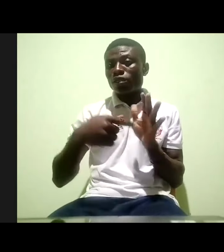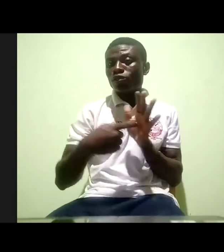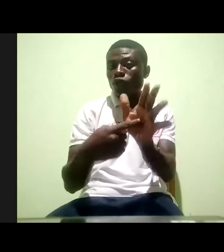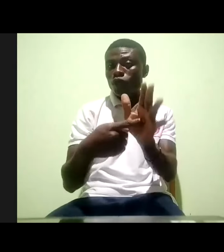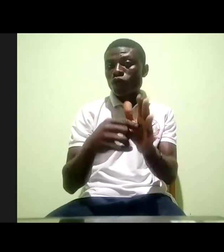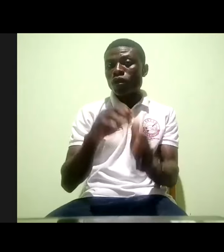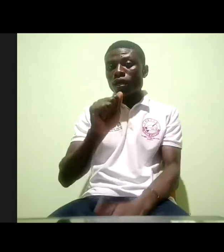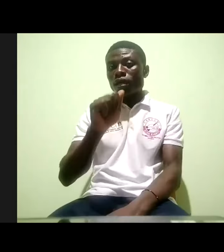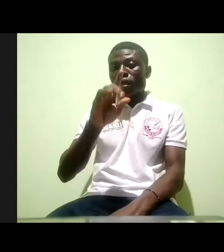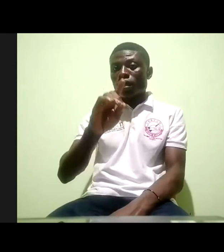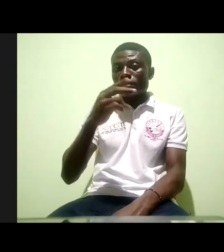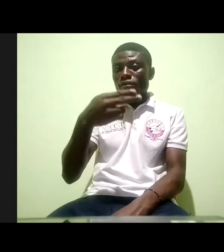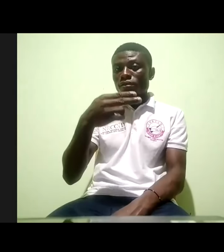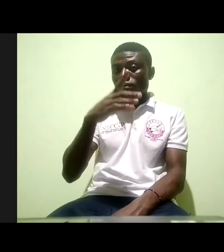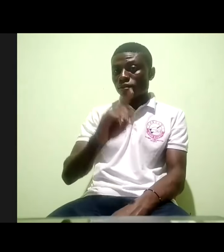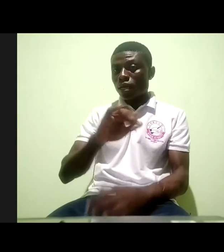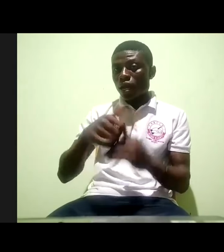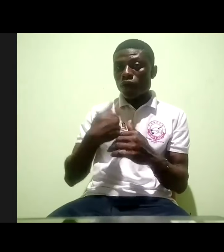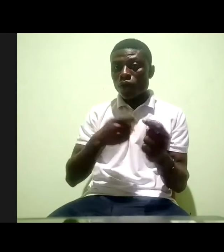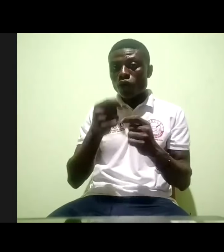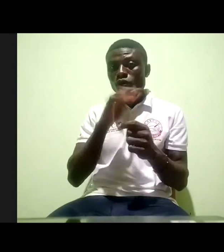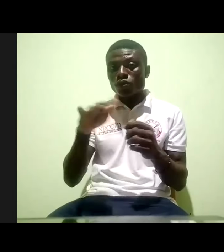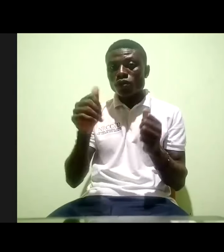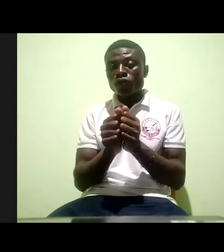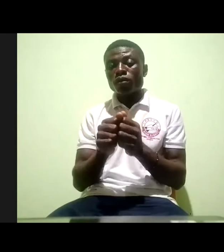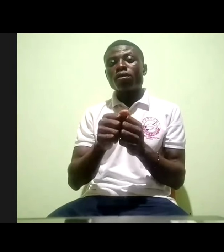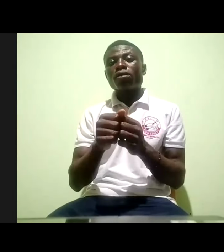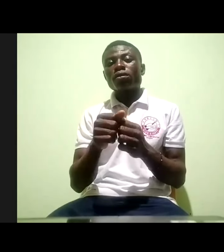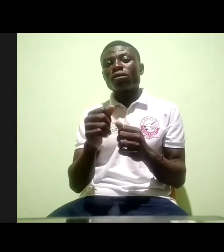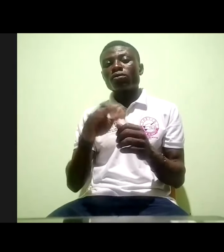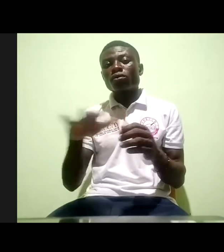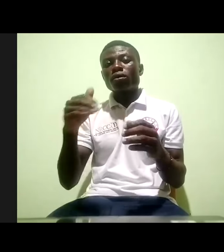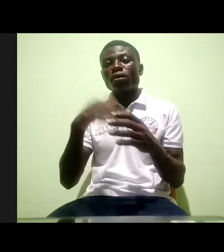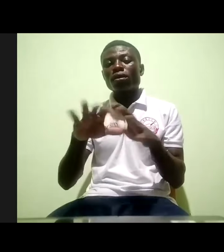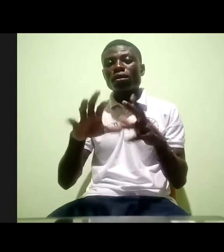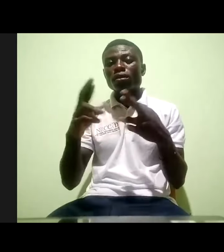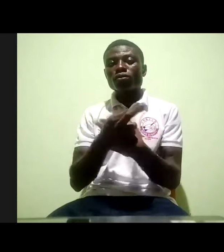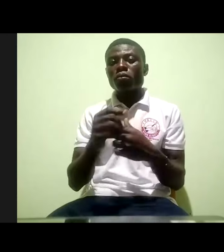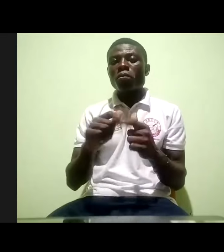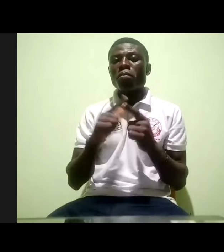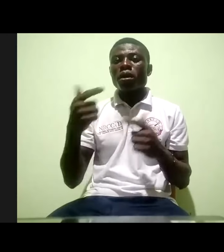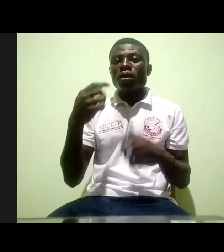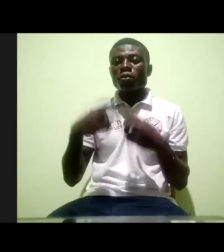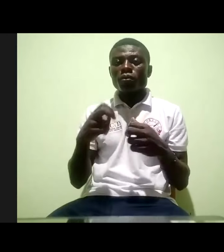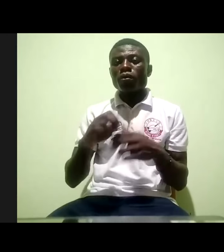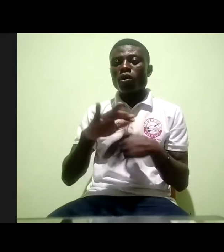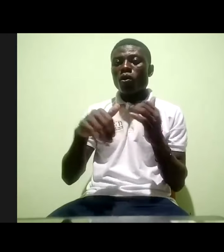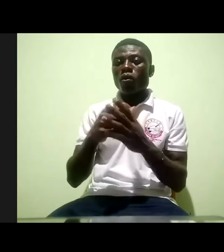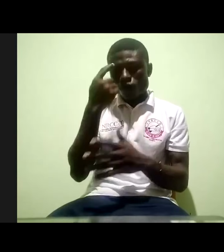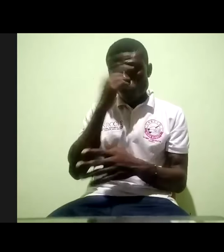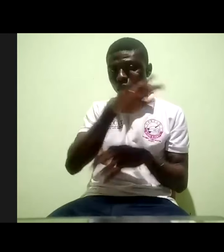How do we manage these children in the classroom is a big struggle and a big concern for all of us.